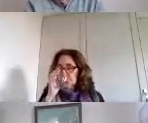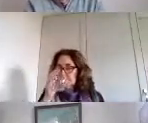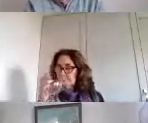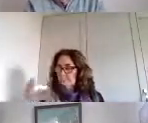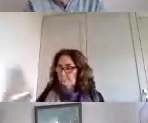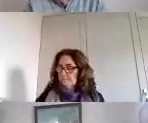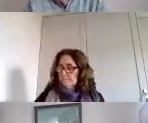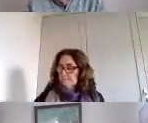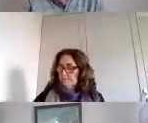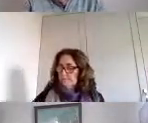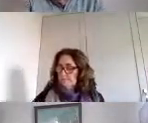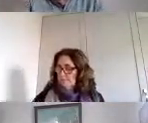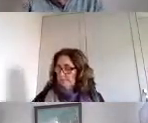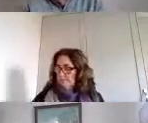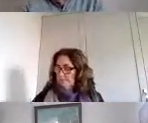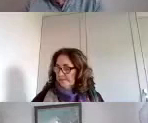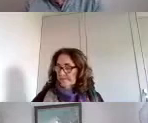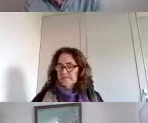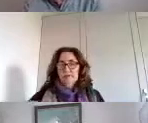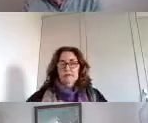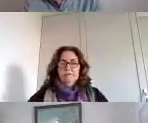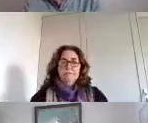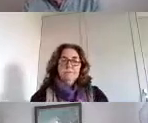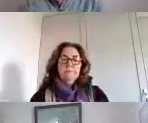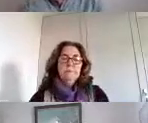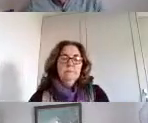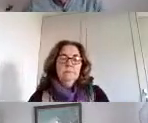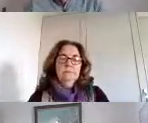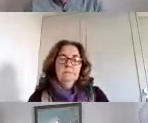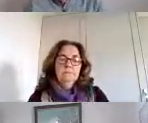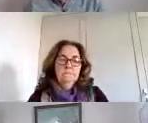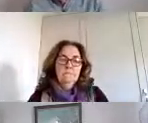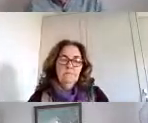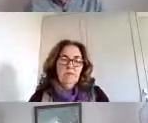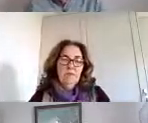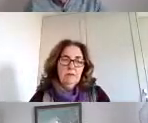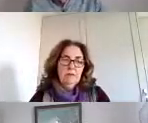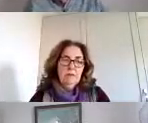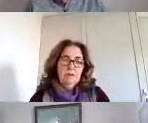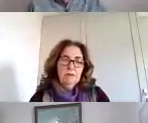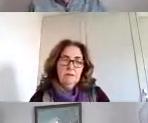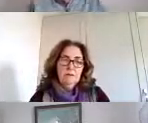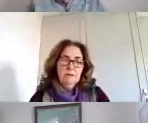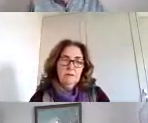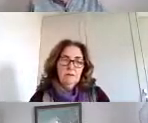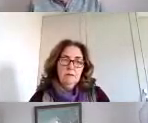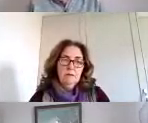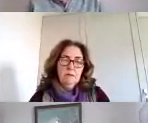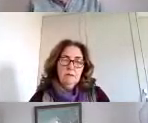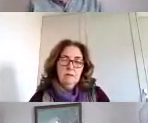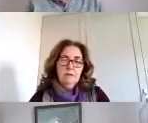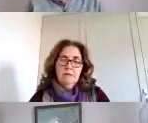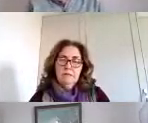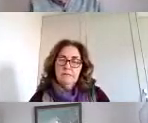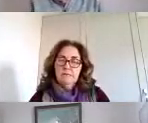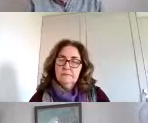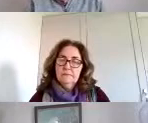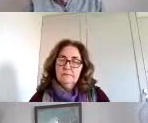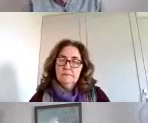keen to get as many people online as possible to allow them to stay connected and give them something to do while they were confined to their